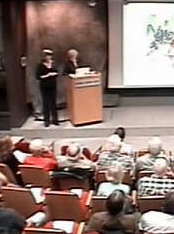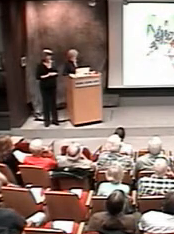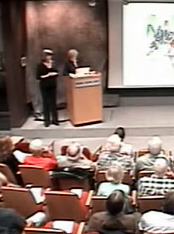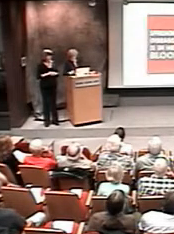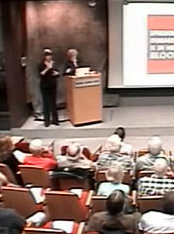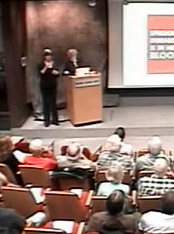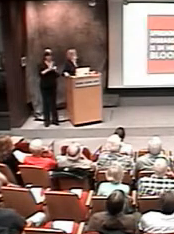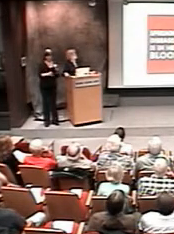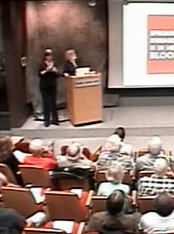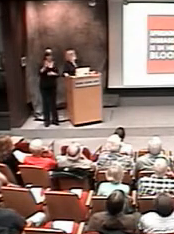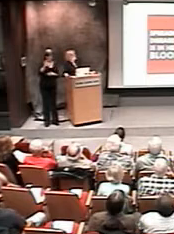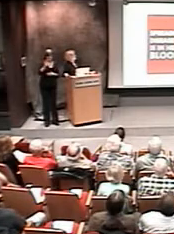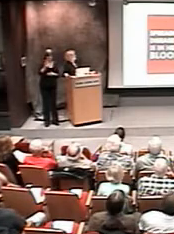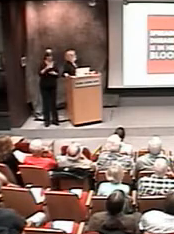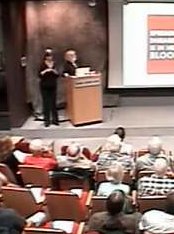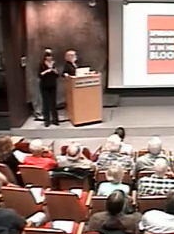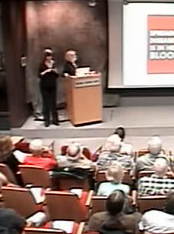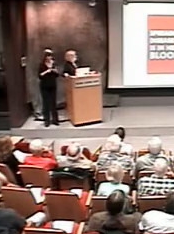And C.